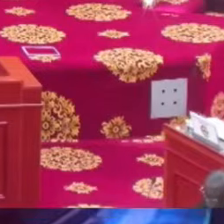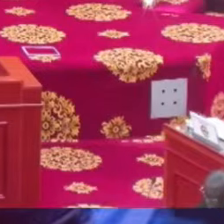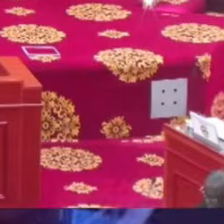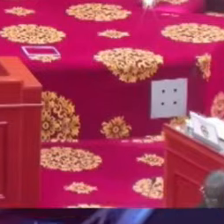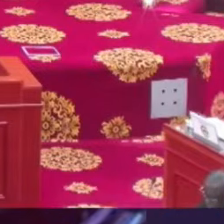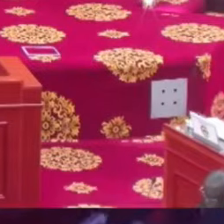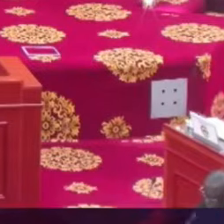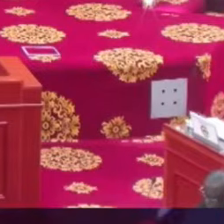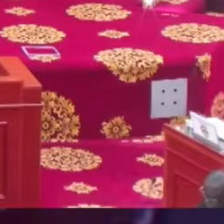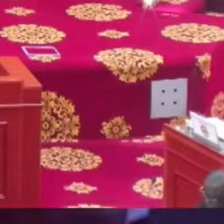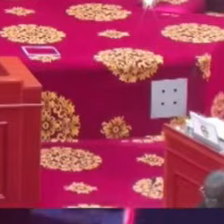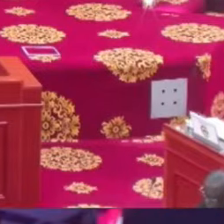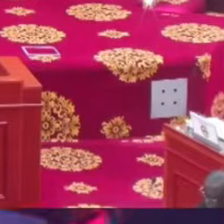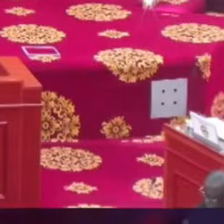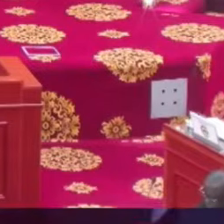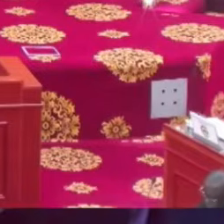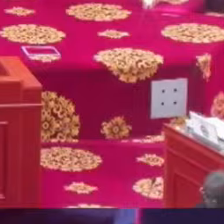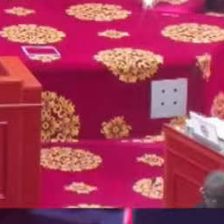Order